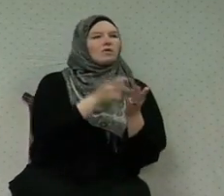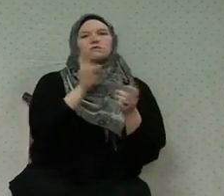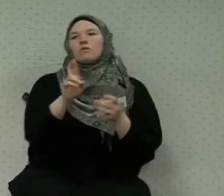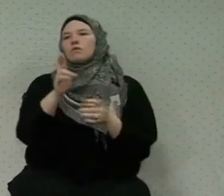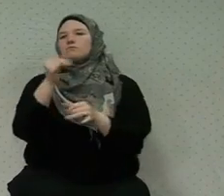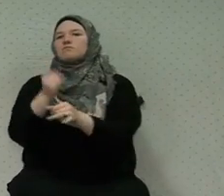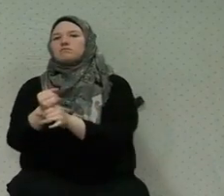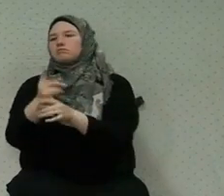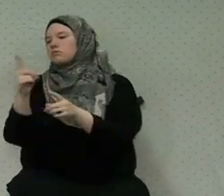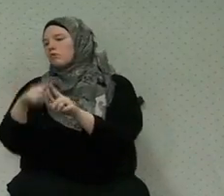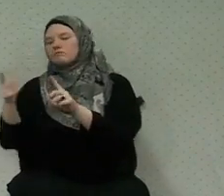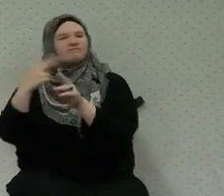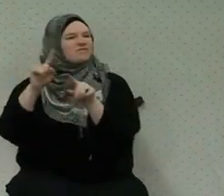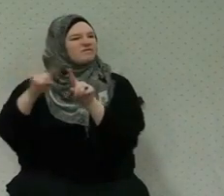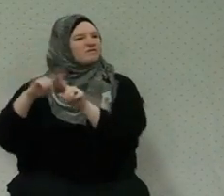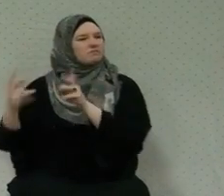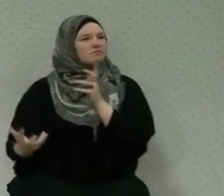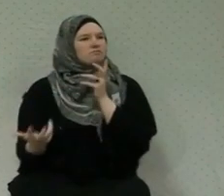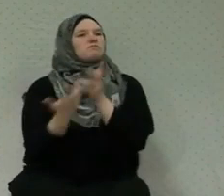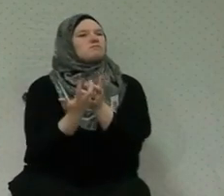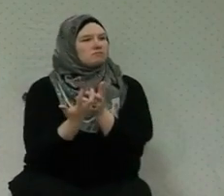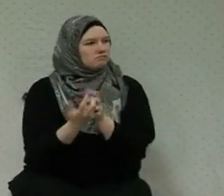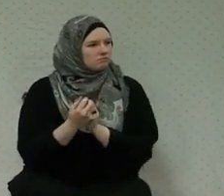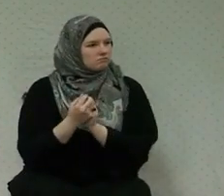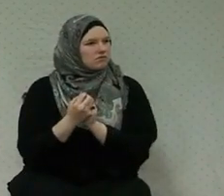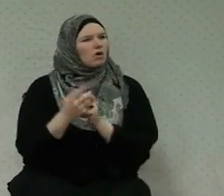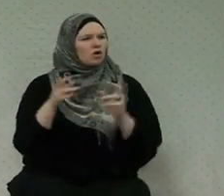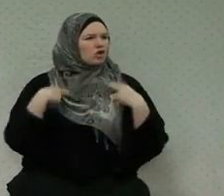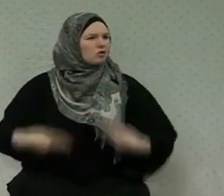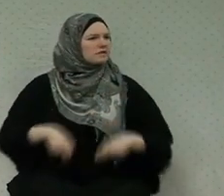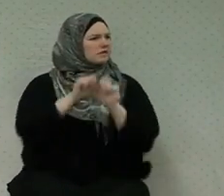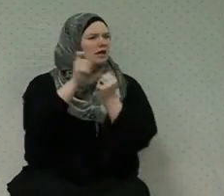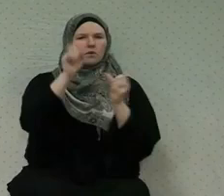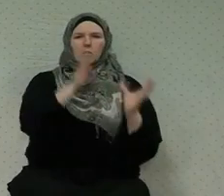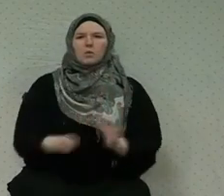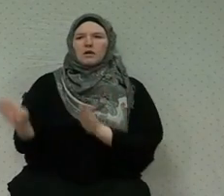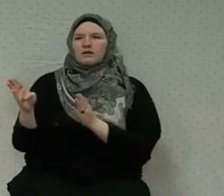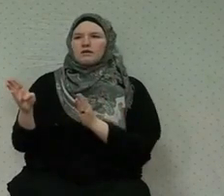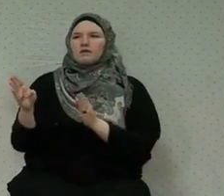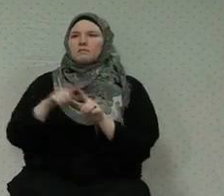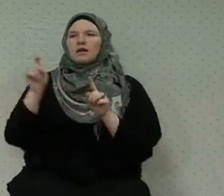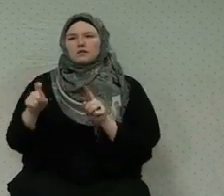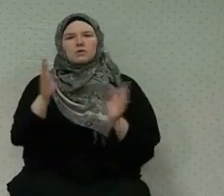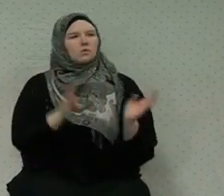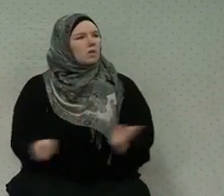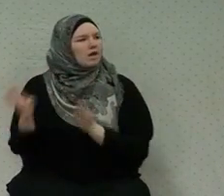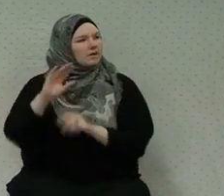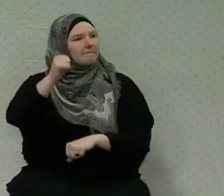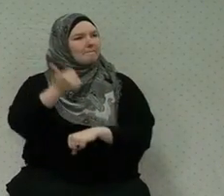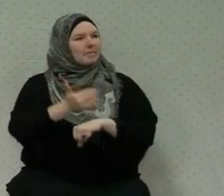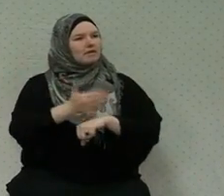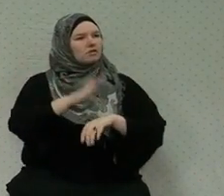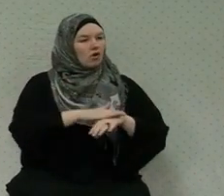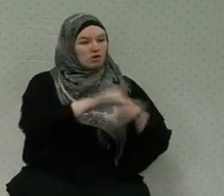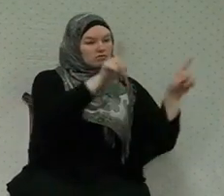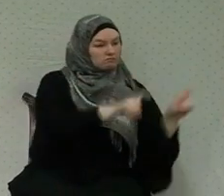anything. Of course, the human society has to be organized. But does it have to be organized based on trial and